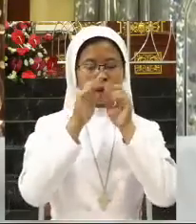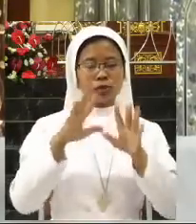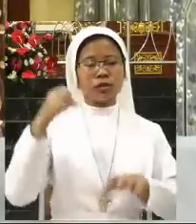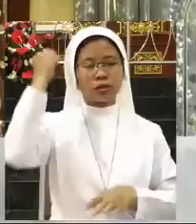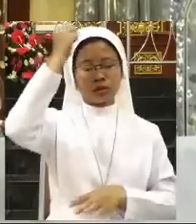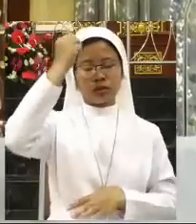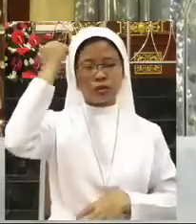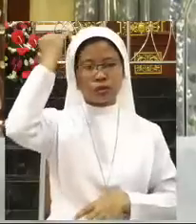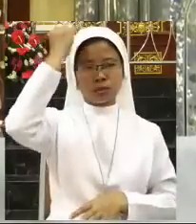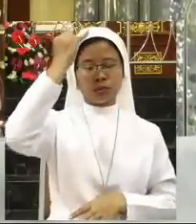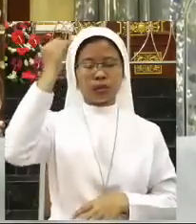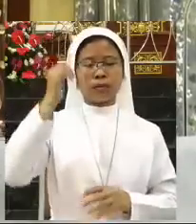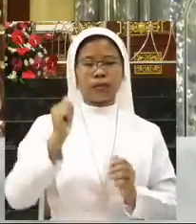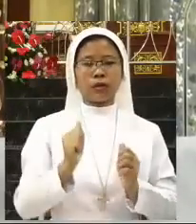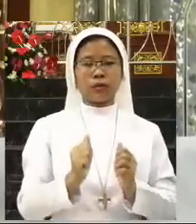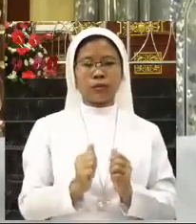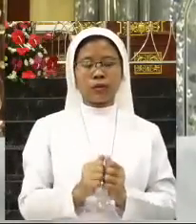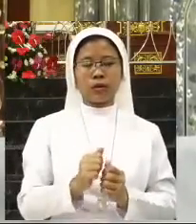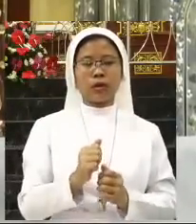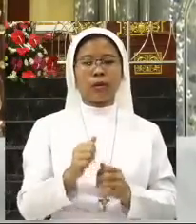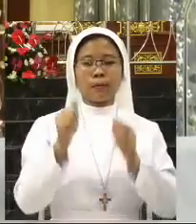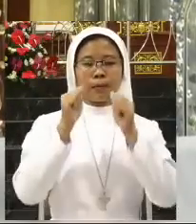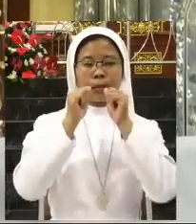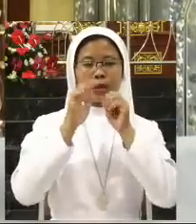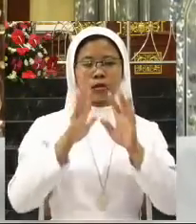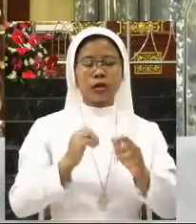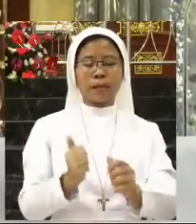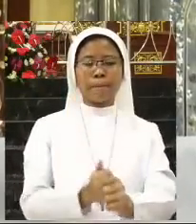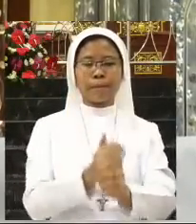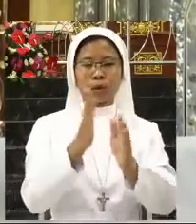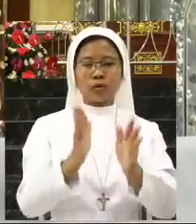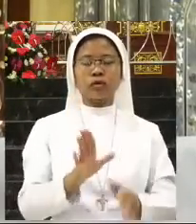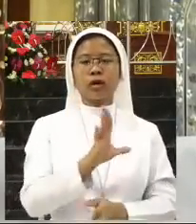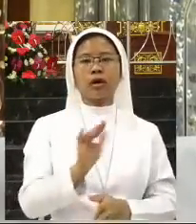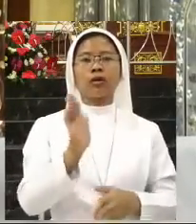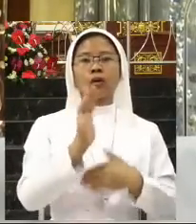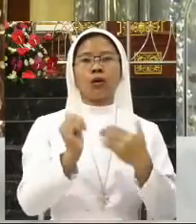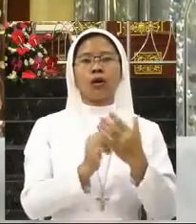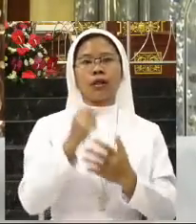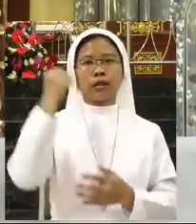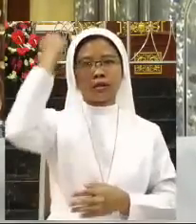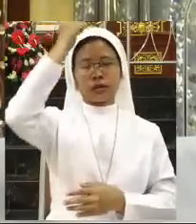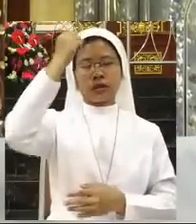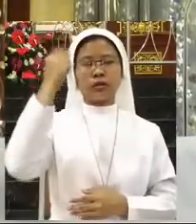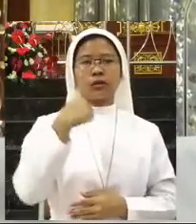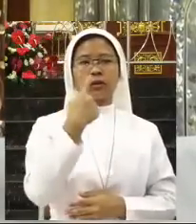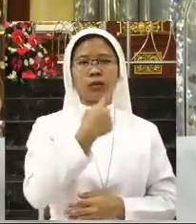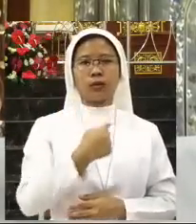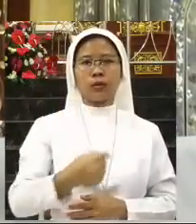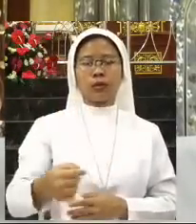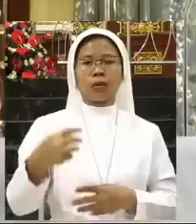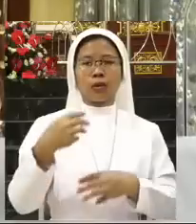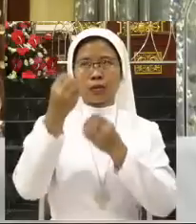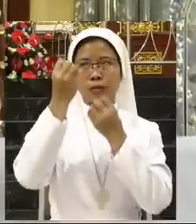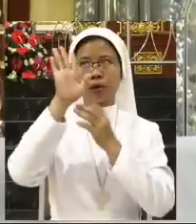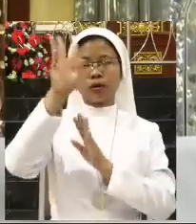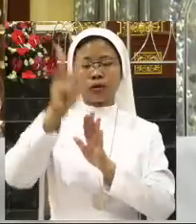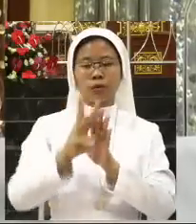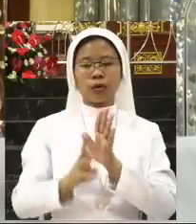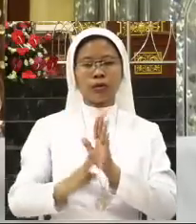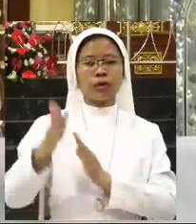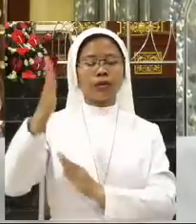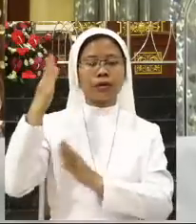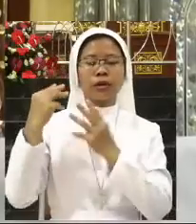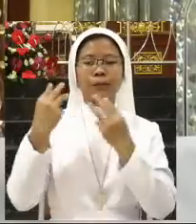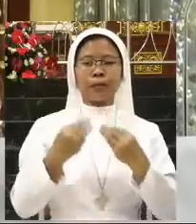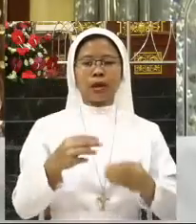with Blessed Joseph, her spouse, with the blessed apostles, and all the saints who have pleased you throughout the ages,